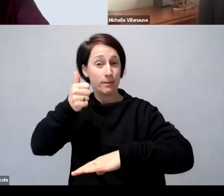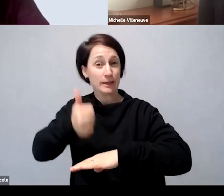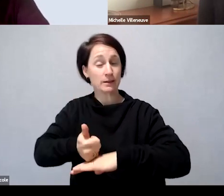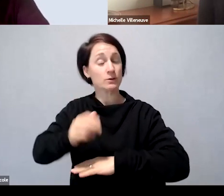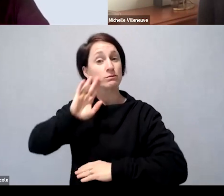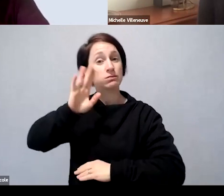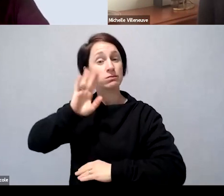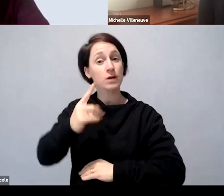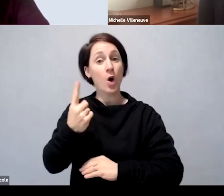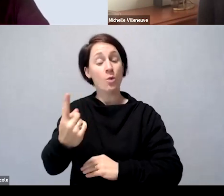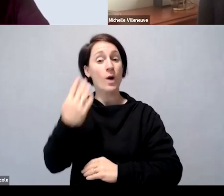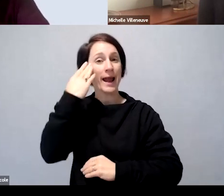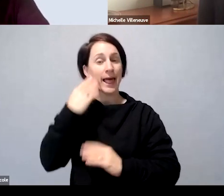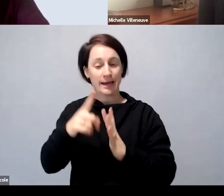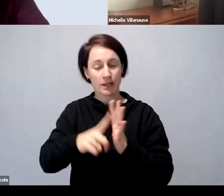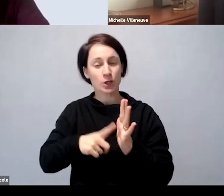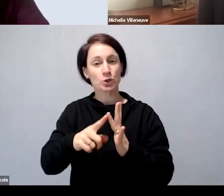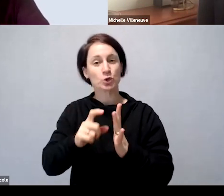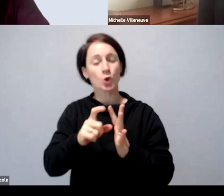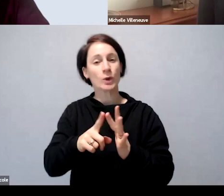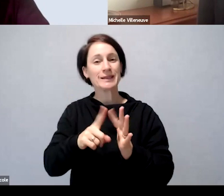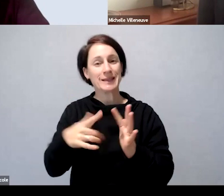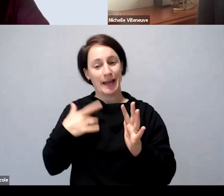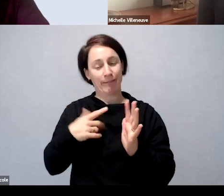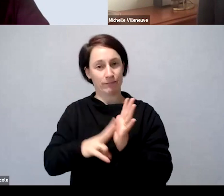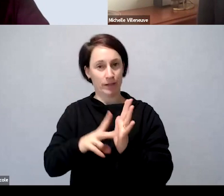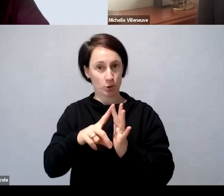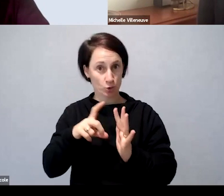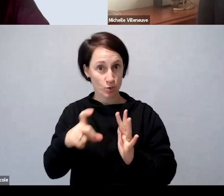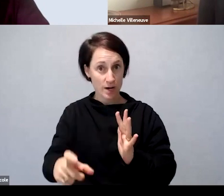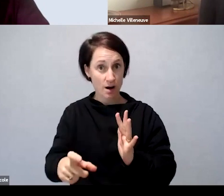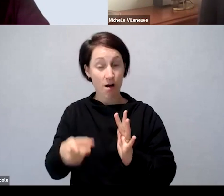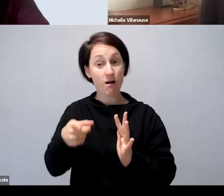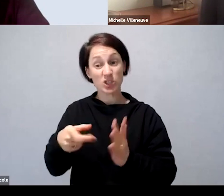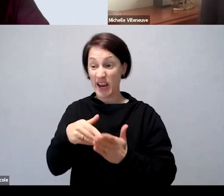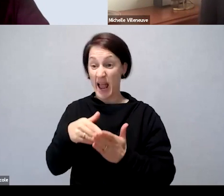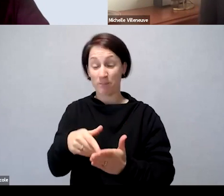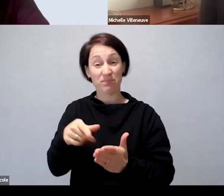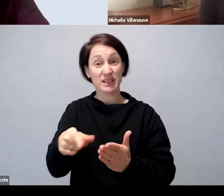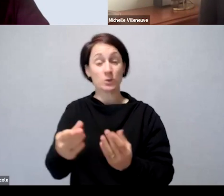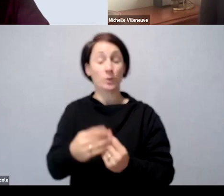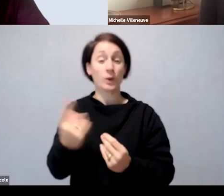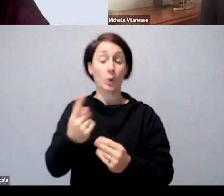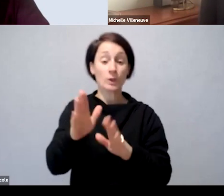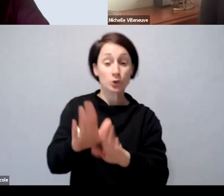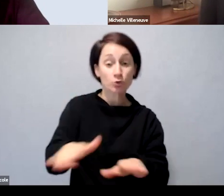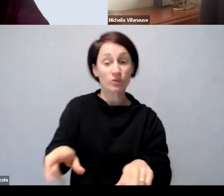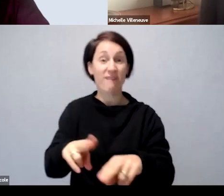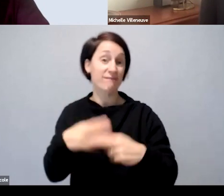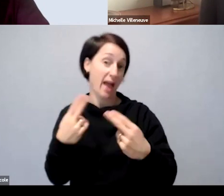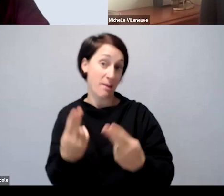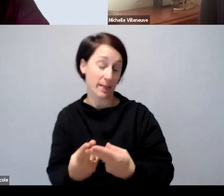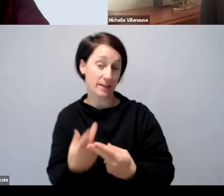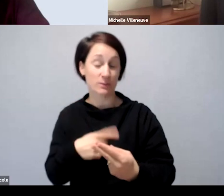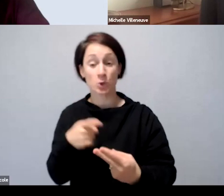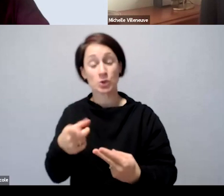a colleague, Jody, down in Victoria, who implemented this with children and families because she works in a children and families